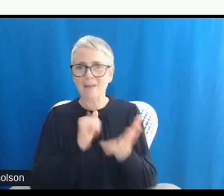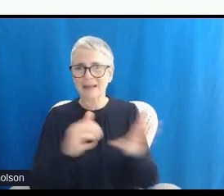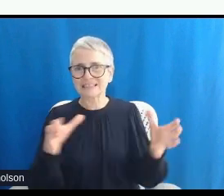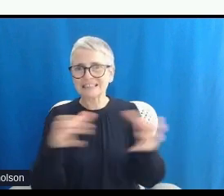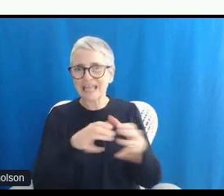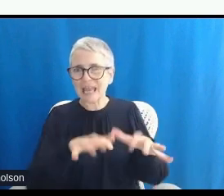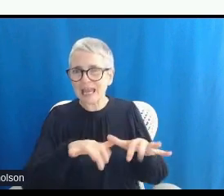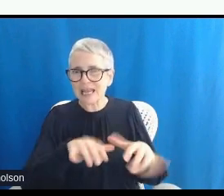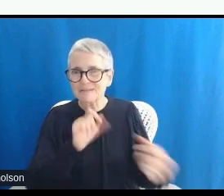we're available all the time, every day.